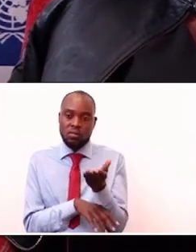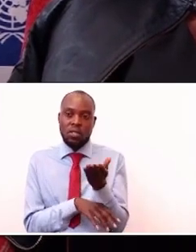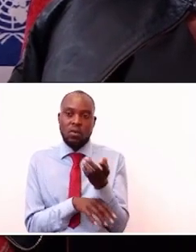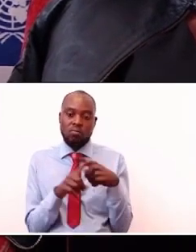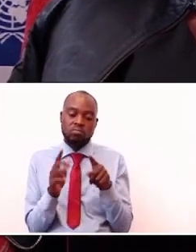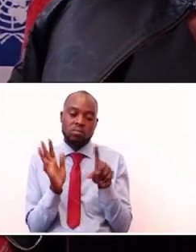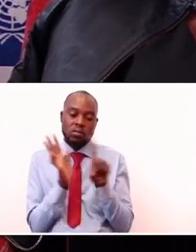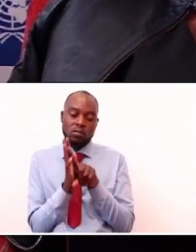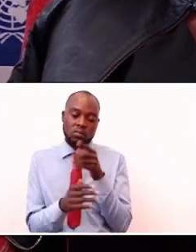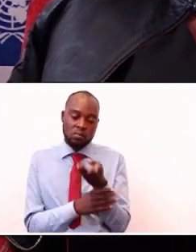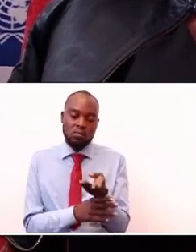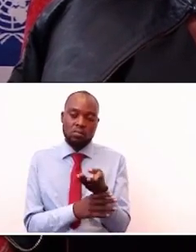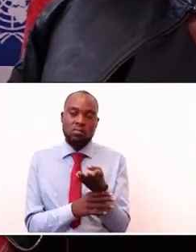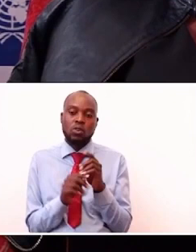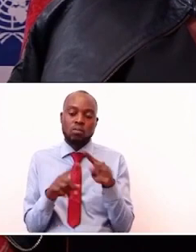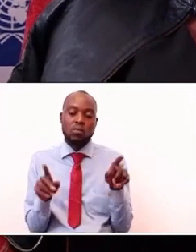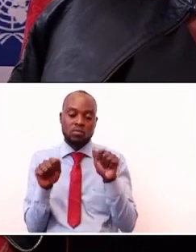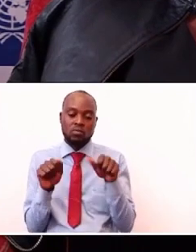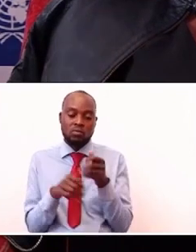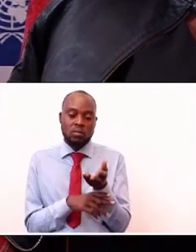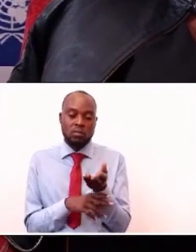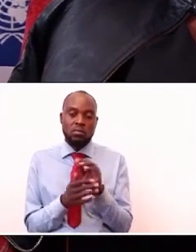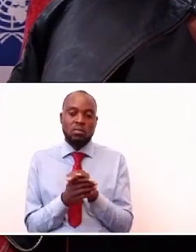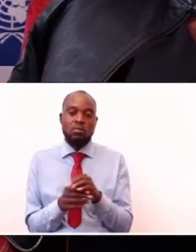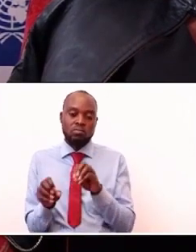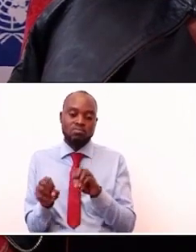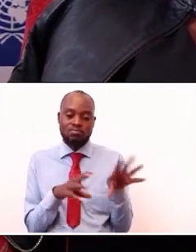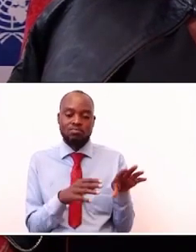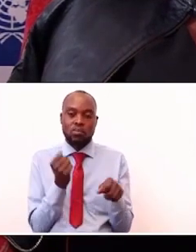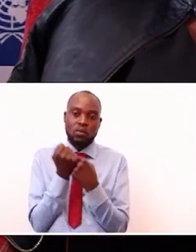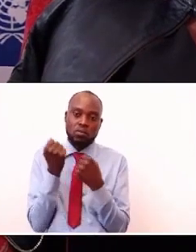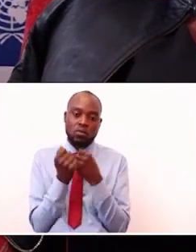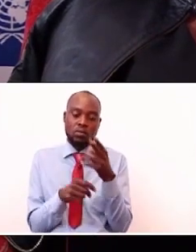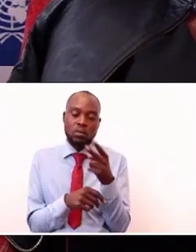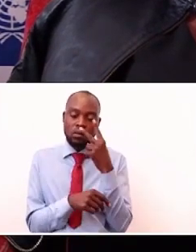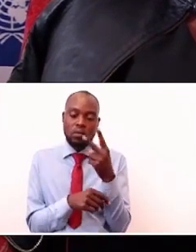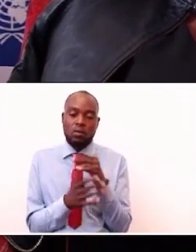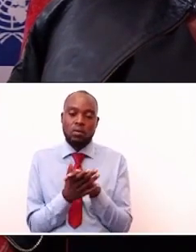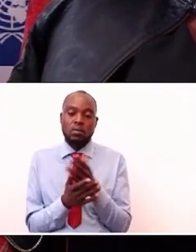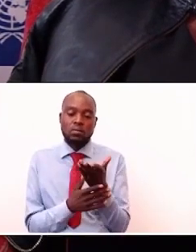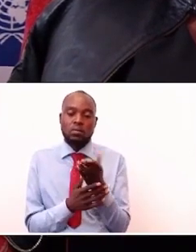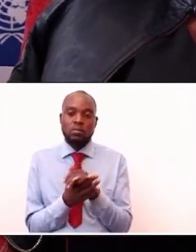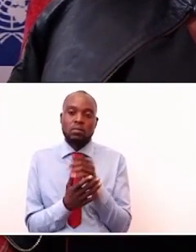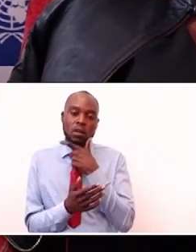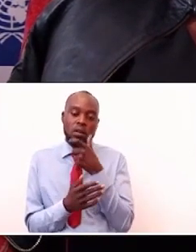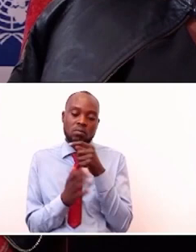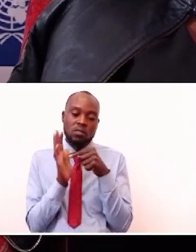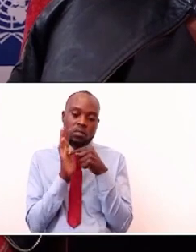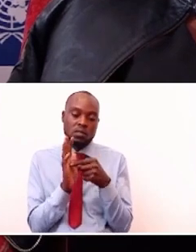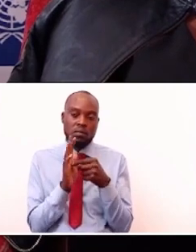it, and the more that sector grows, they move into supporting it. We have seen that in the case of for